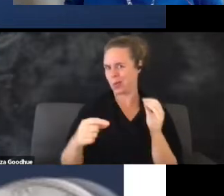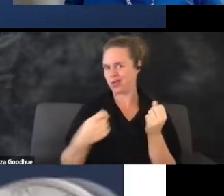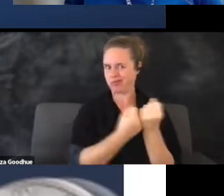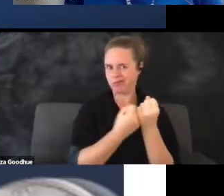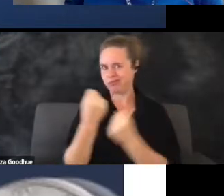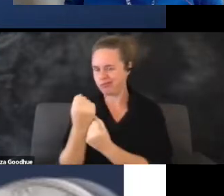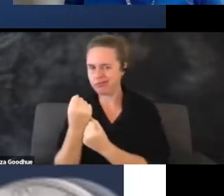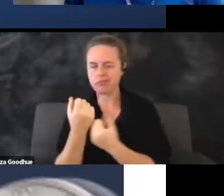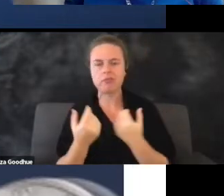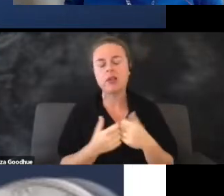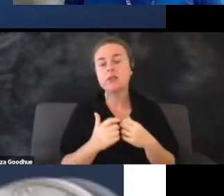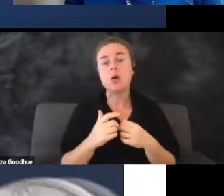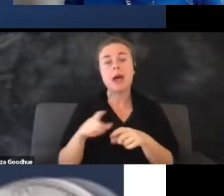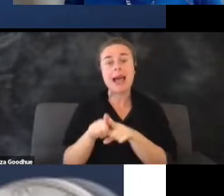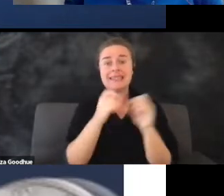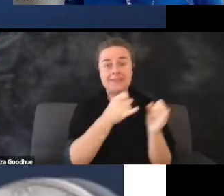create safer communities?